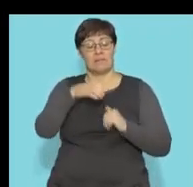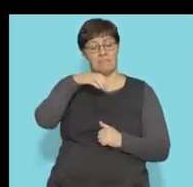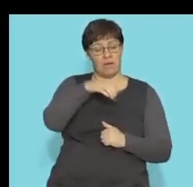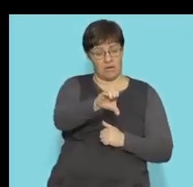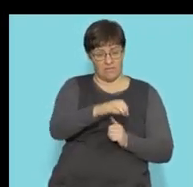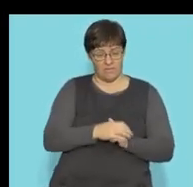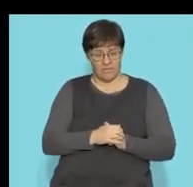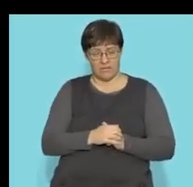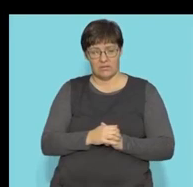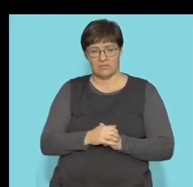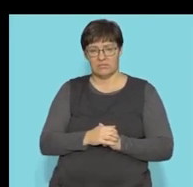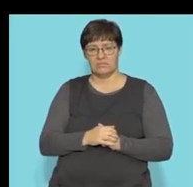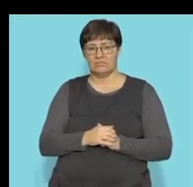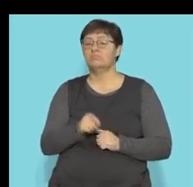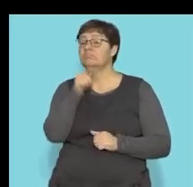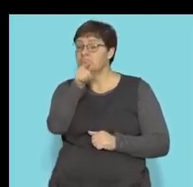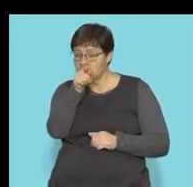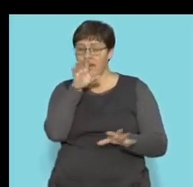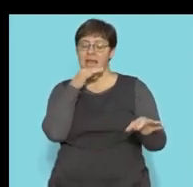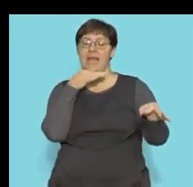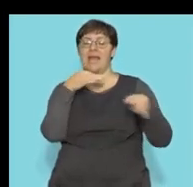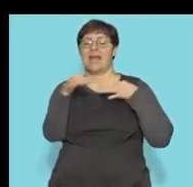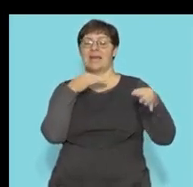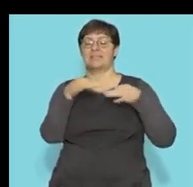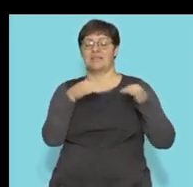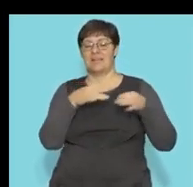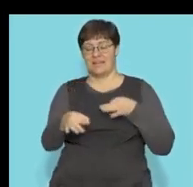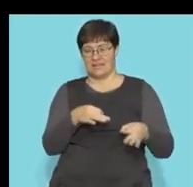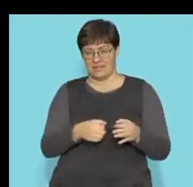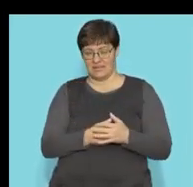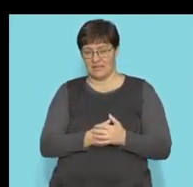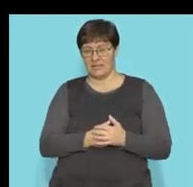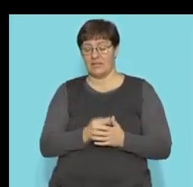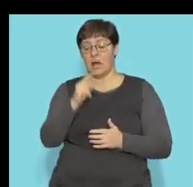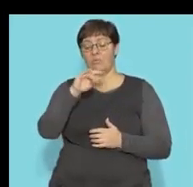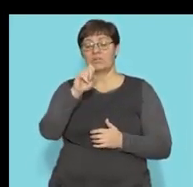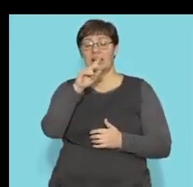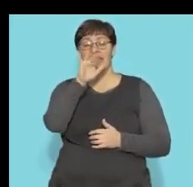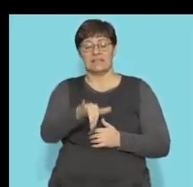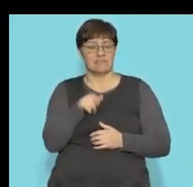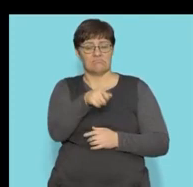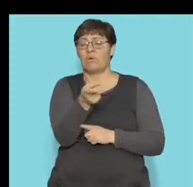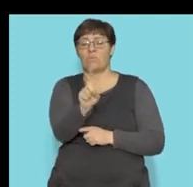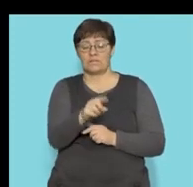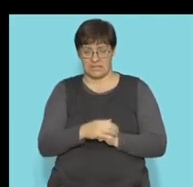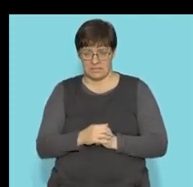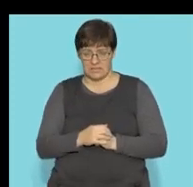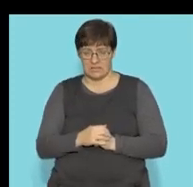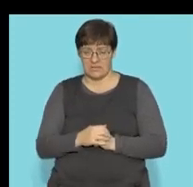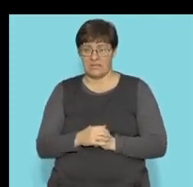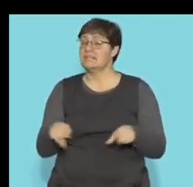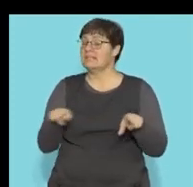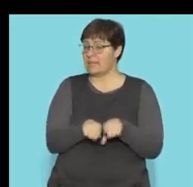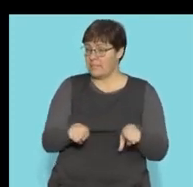which you explain what mortality is, and, so